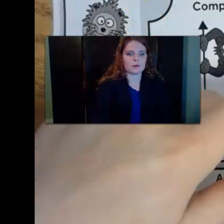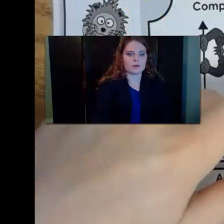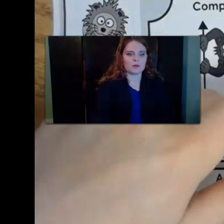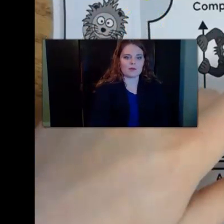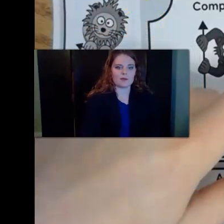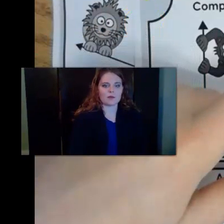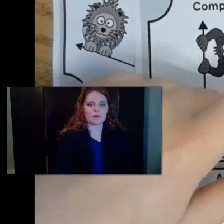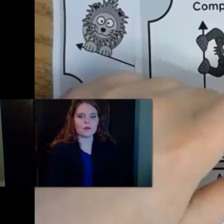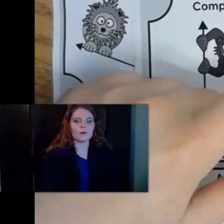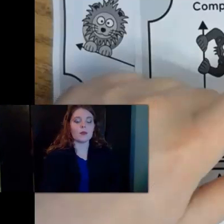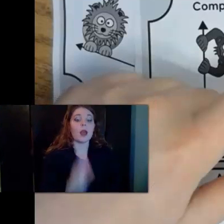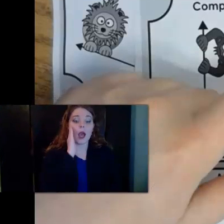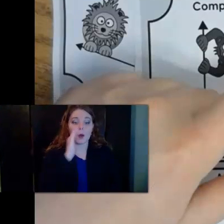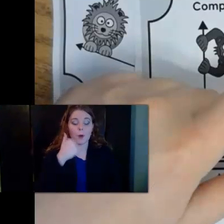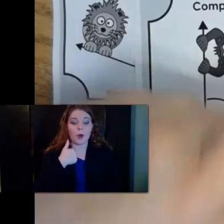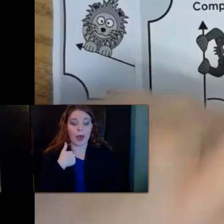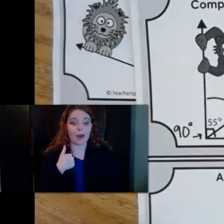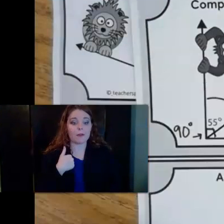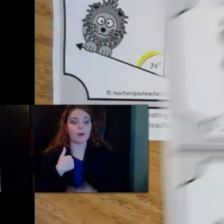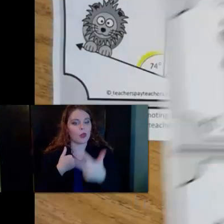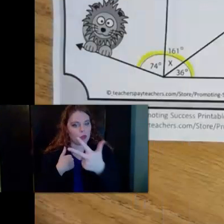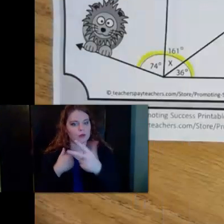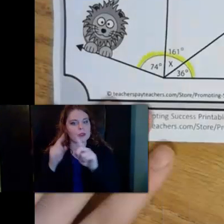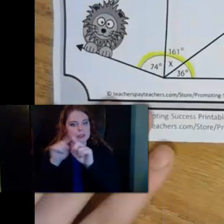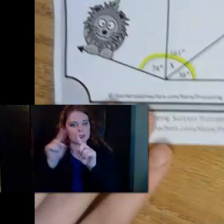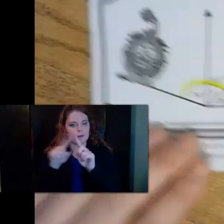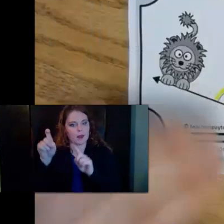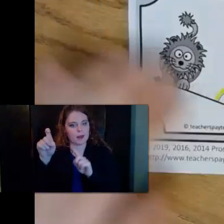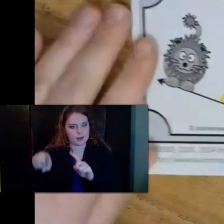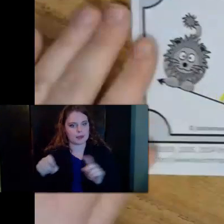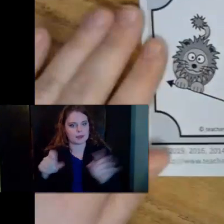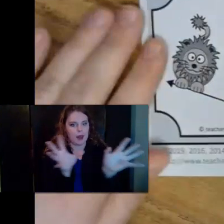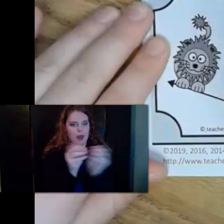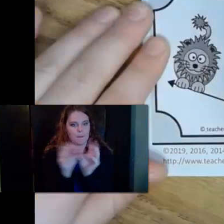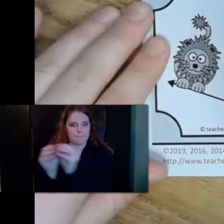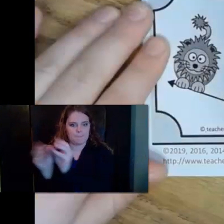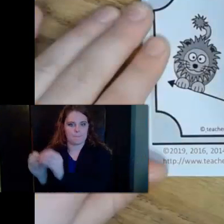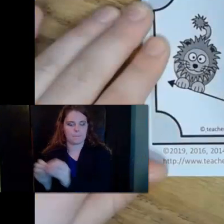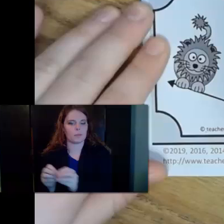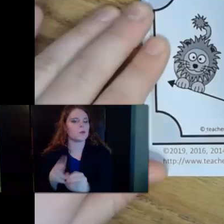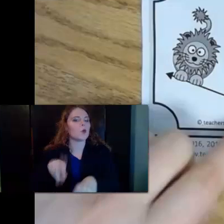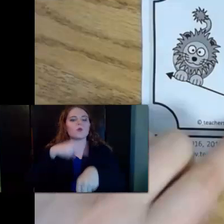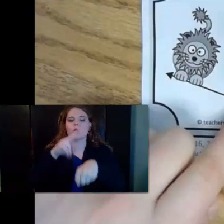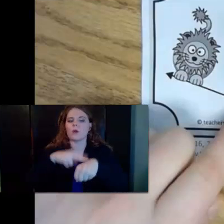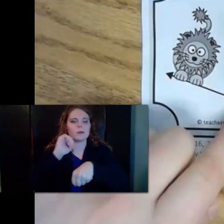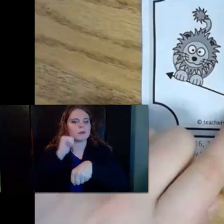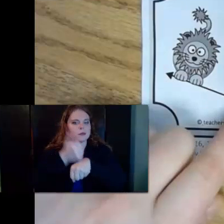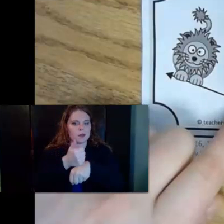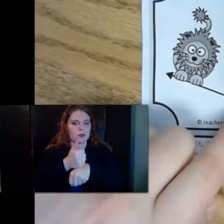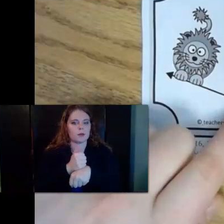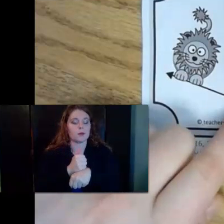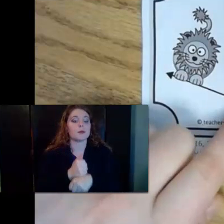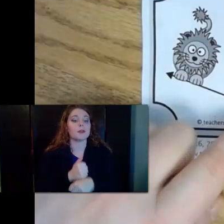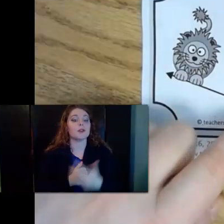added instead of 2 with our complementary and supplementary angles. Set it up just like normal. I'm going to add my